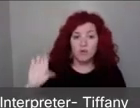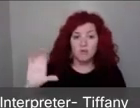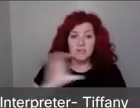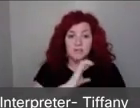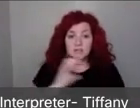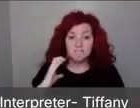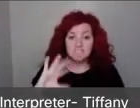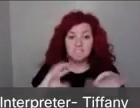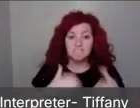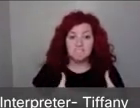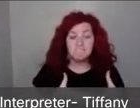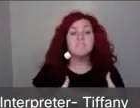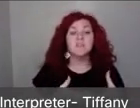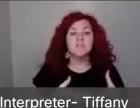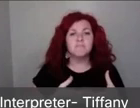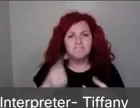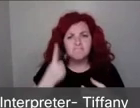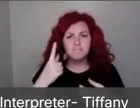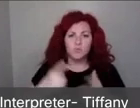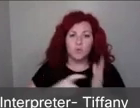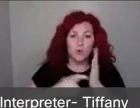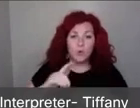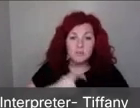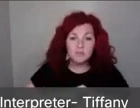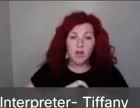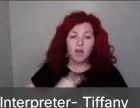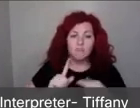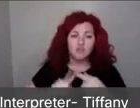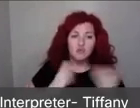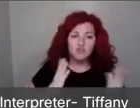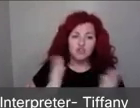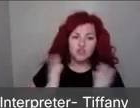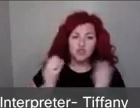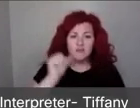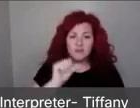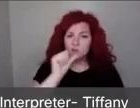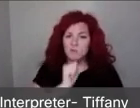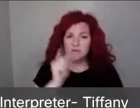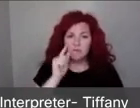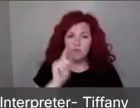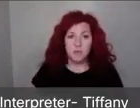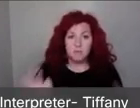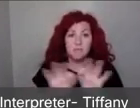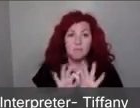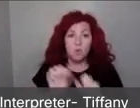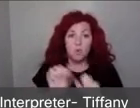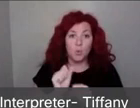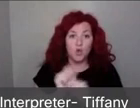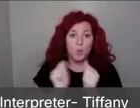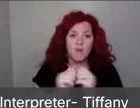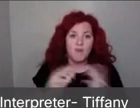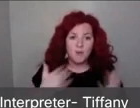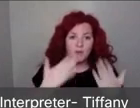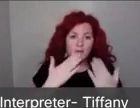Committee for taking the time to serve Arizona and to do this important and thankless work sometimes,